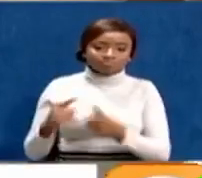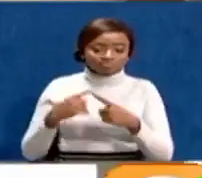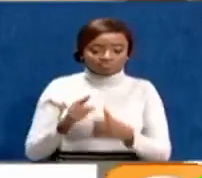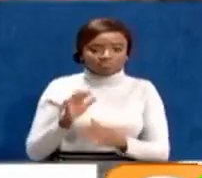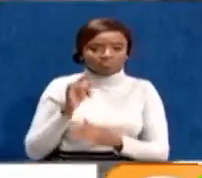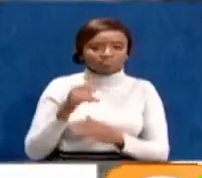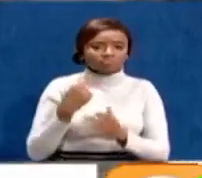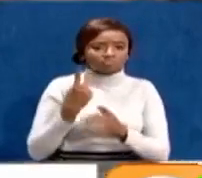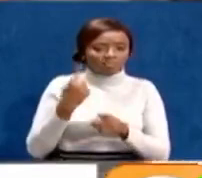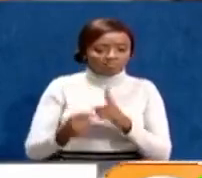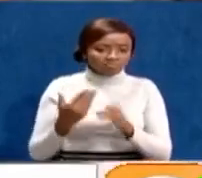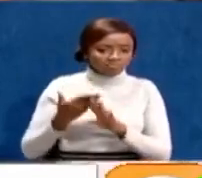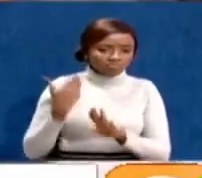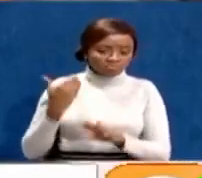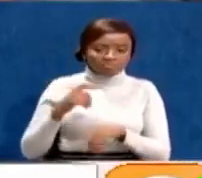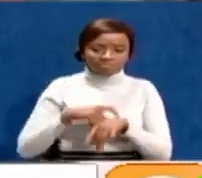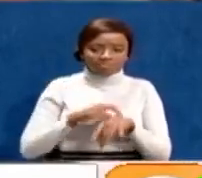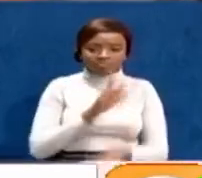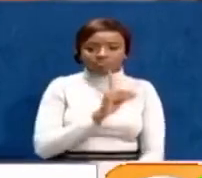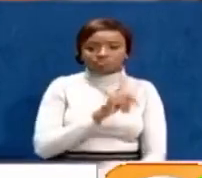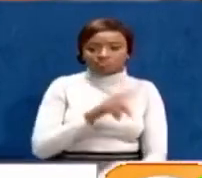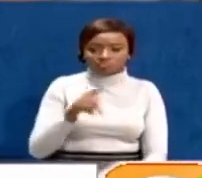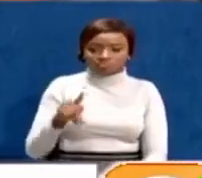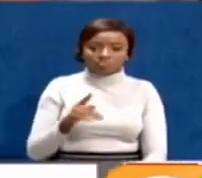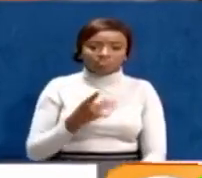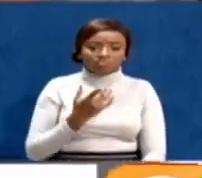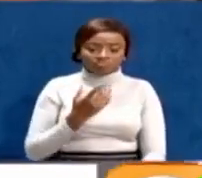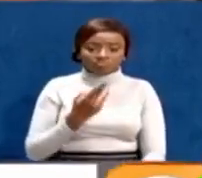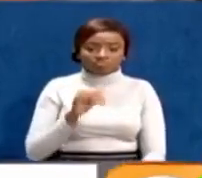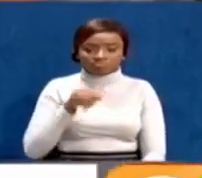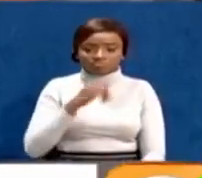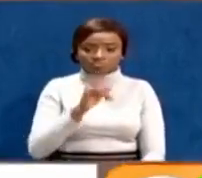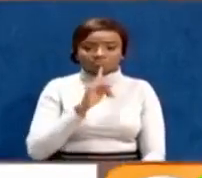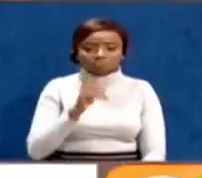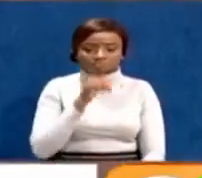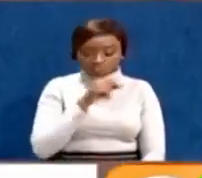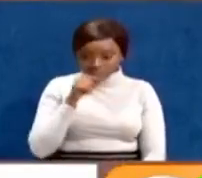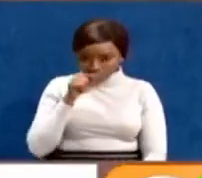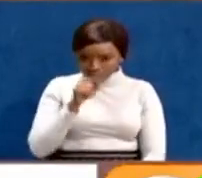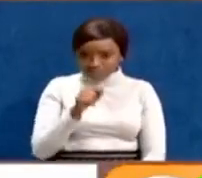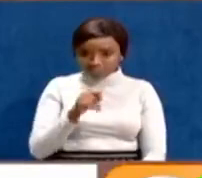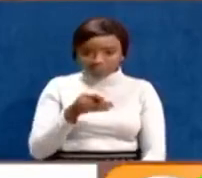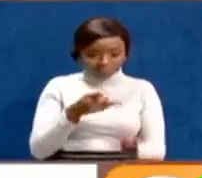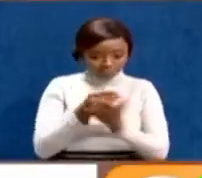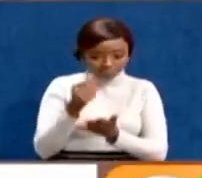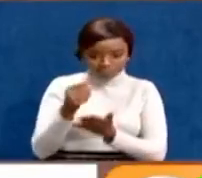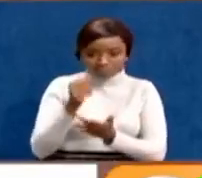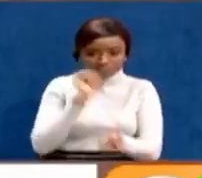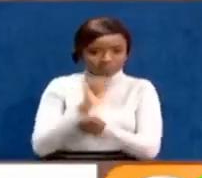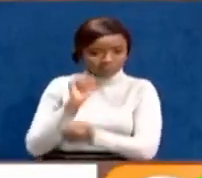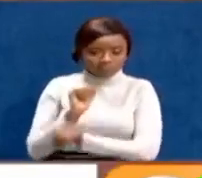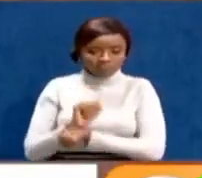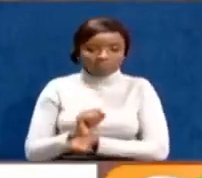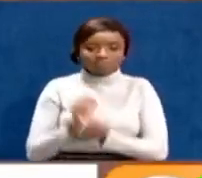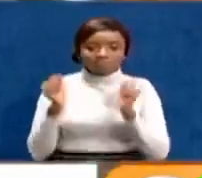into the limelight 2 years ago when the director of public prosecution, Nurdin Haji, ordered the prosecution of 10 suspects for